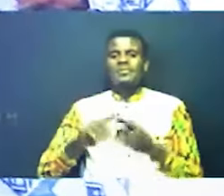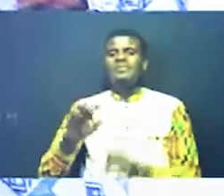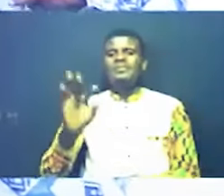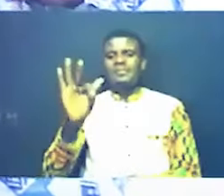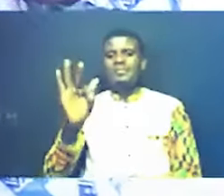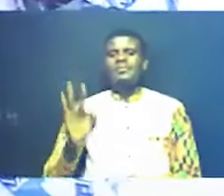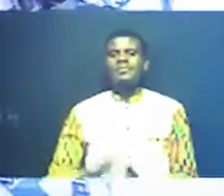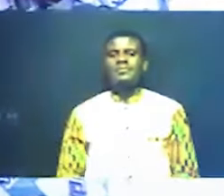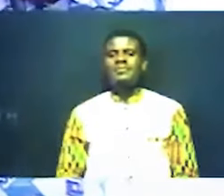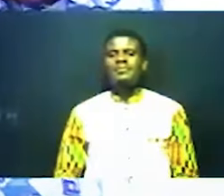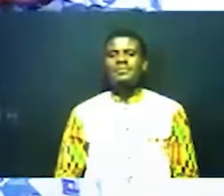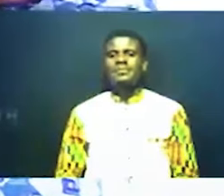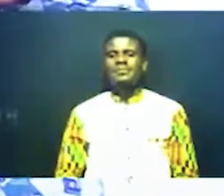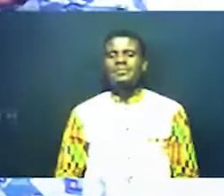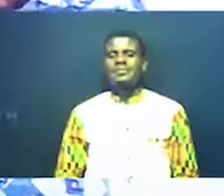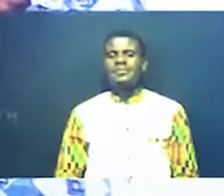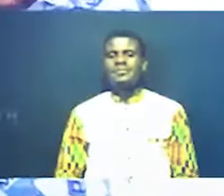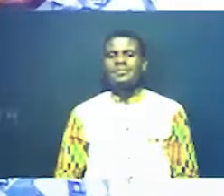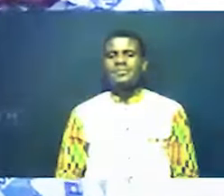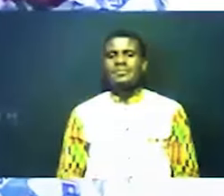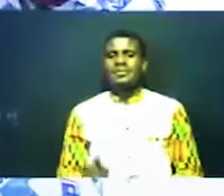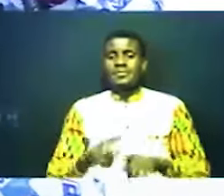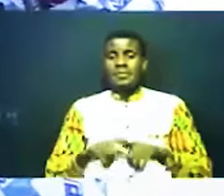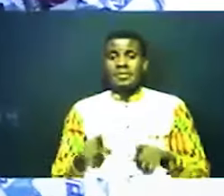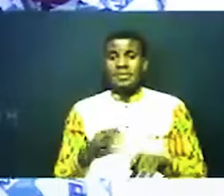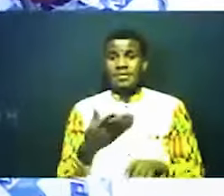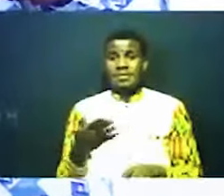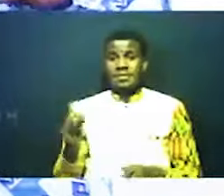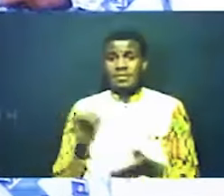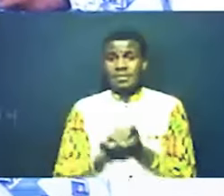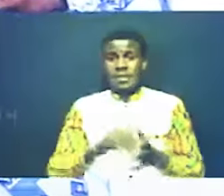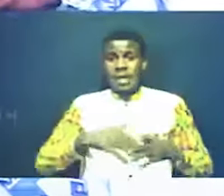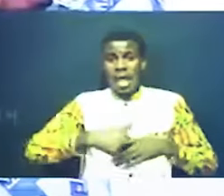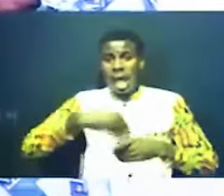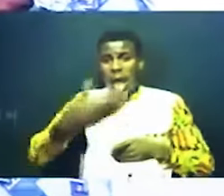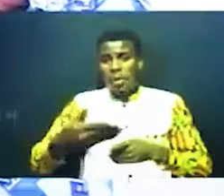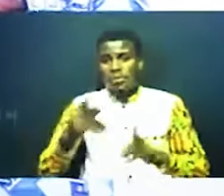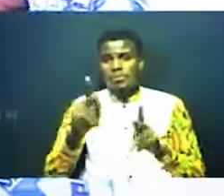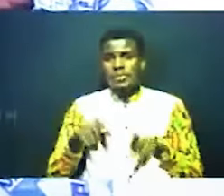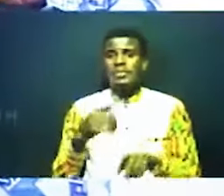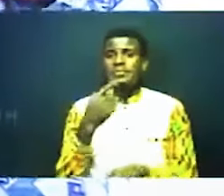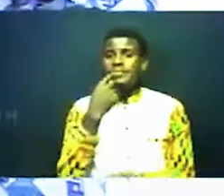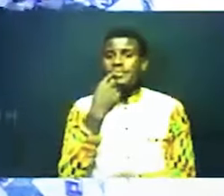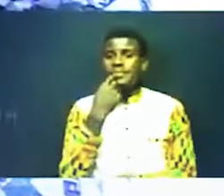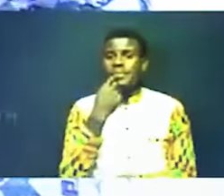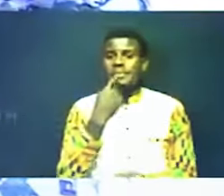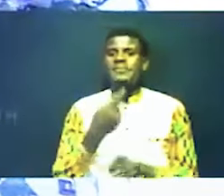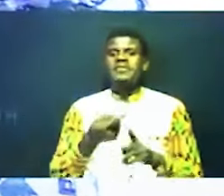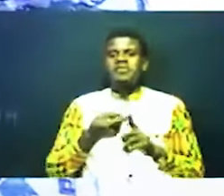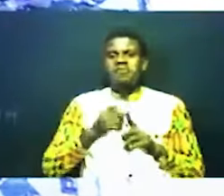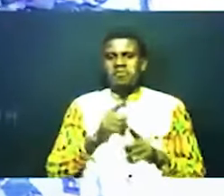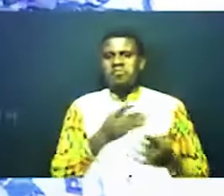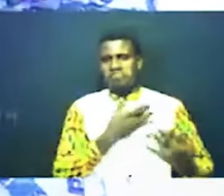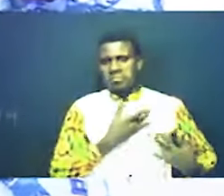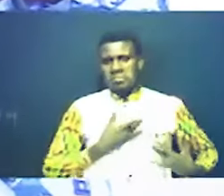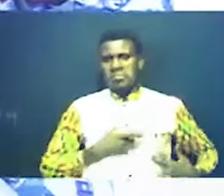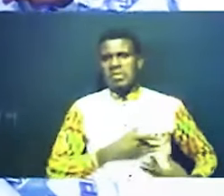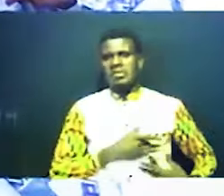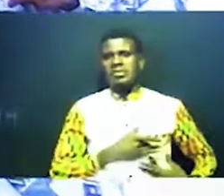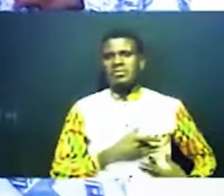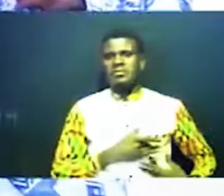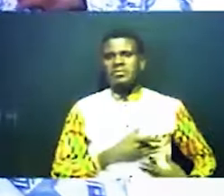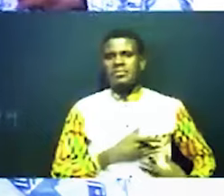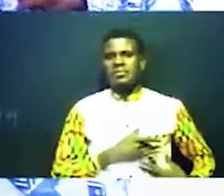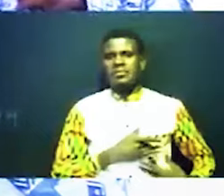Matthew 15:18-19. But the things that come out of a person's mouth comes from the heart,